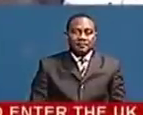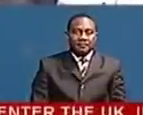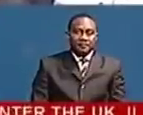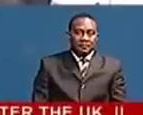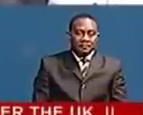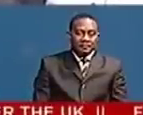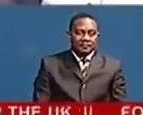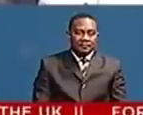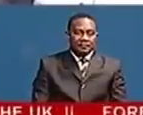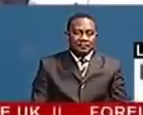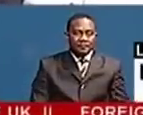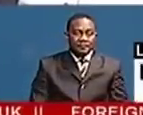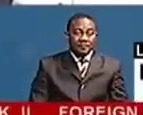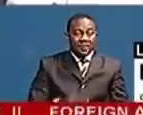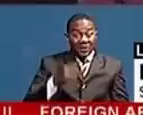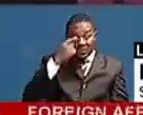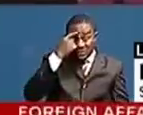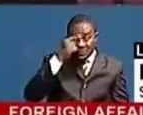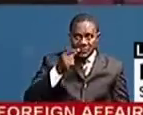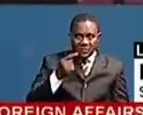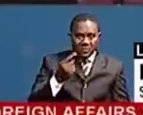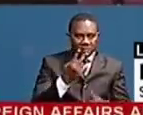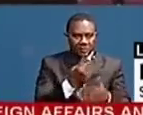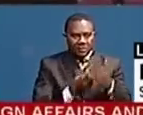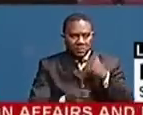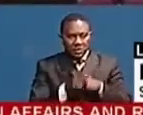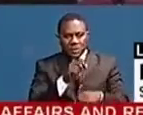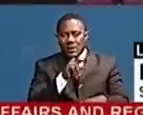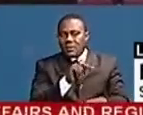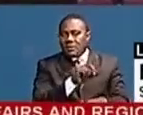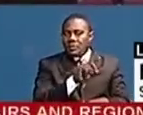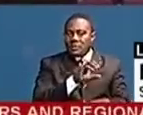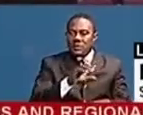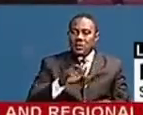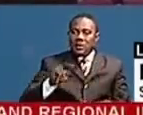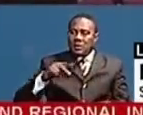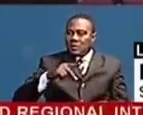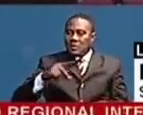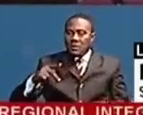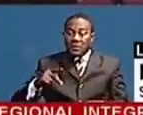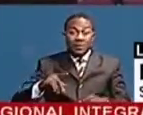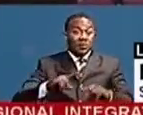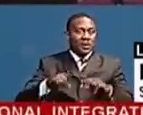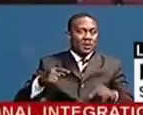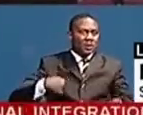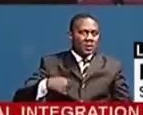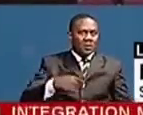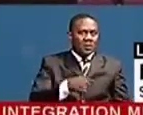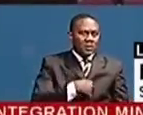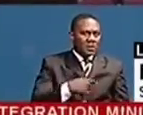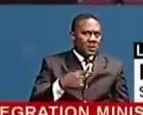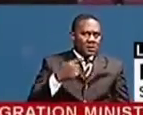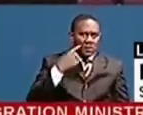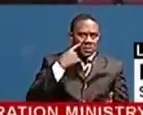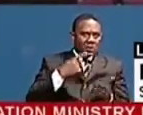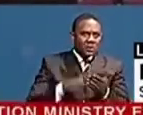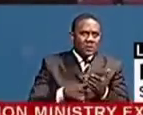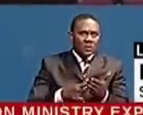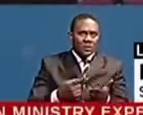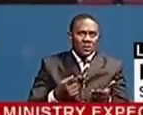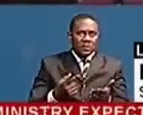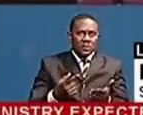by lead counsel for the parties on both sides of this case. We have, however, noted with great concern the